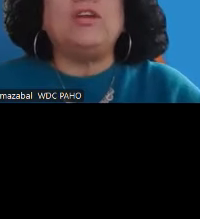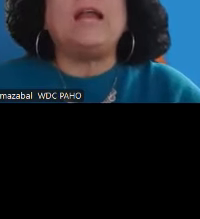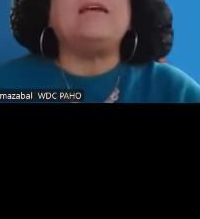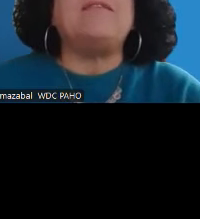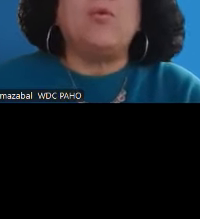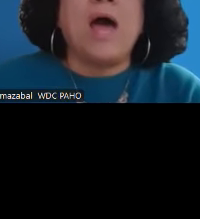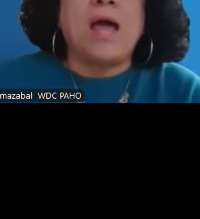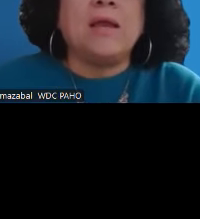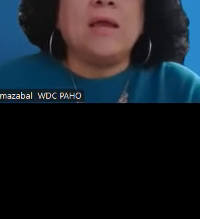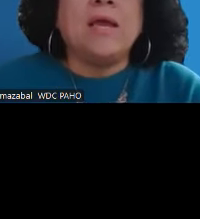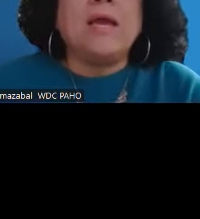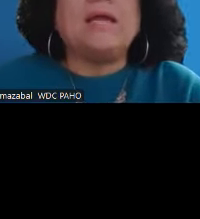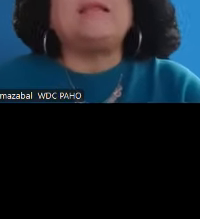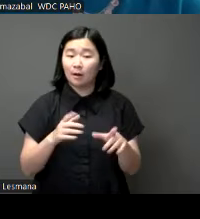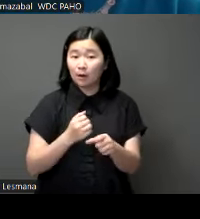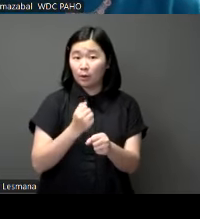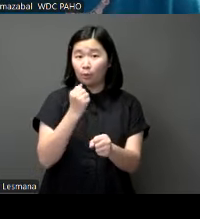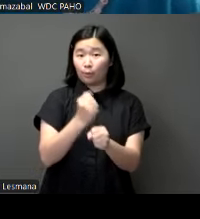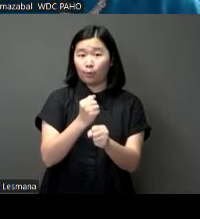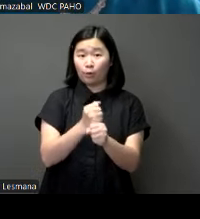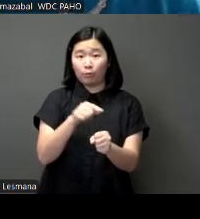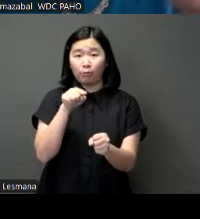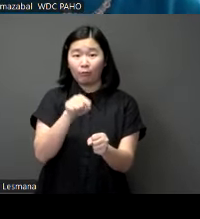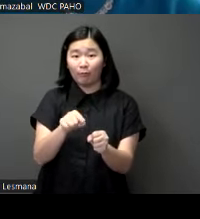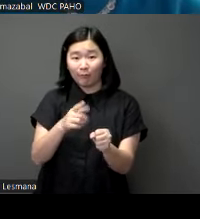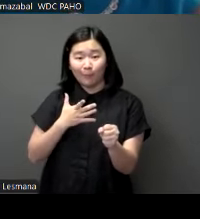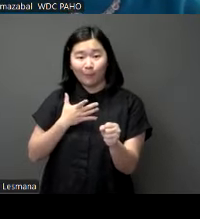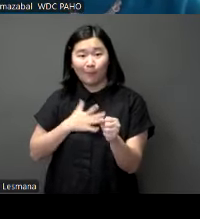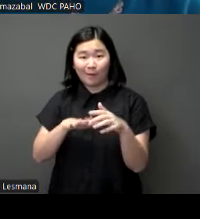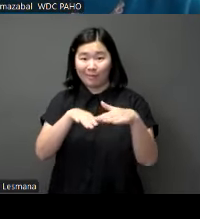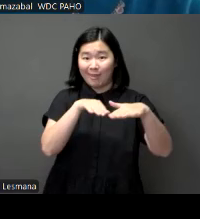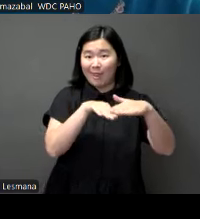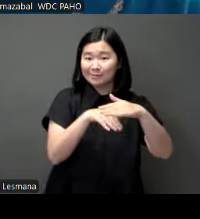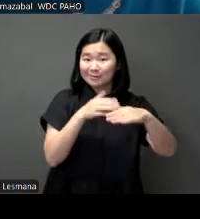program formulation and how the mechanisms for monitoring and evaluation